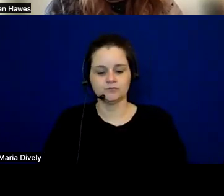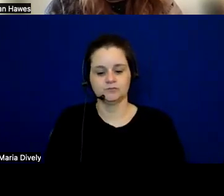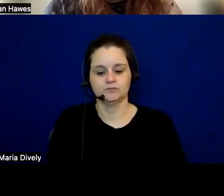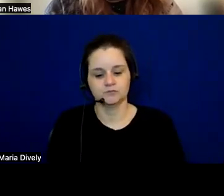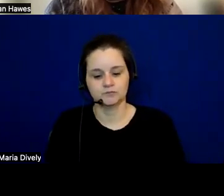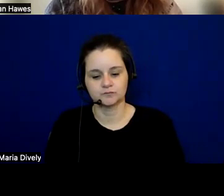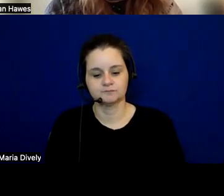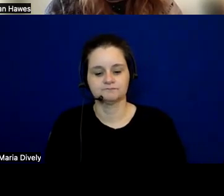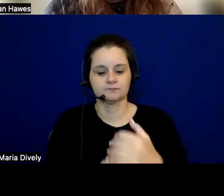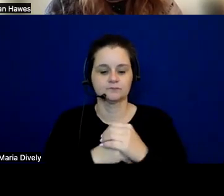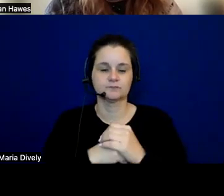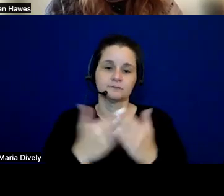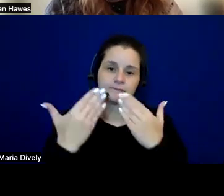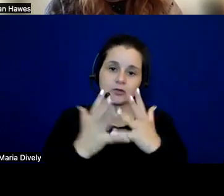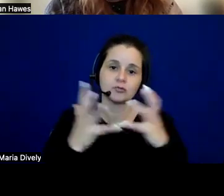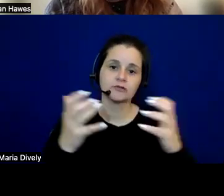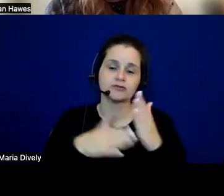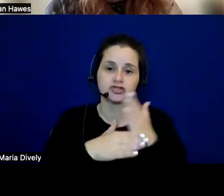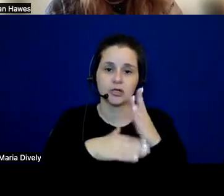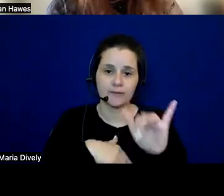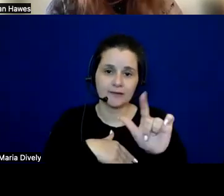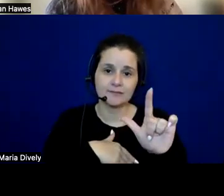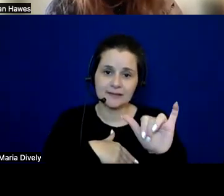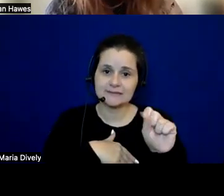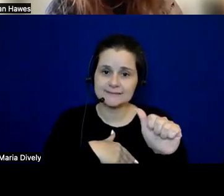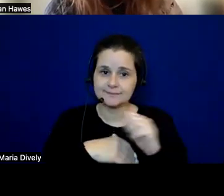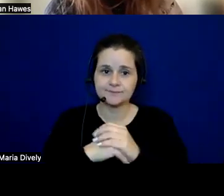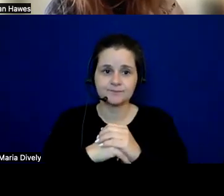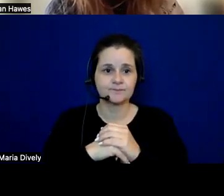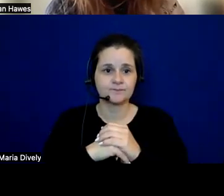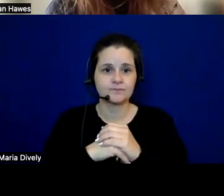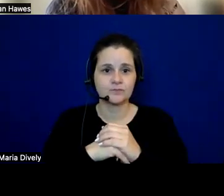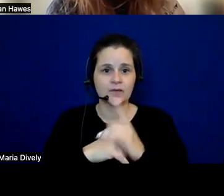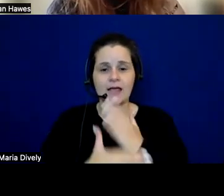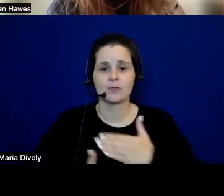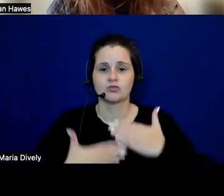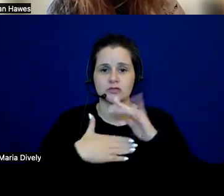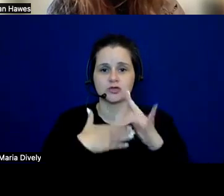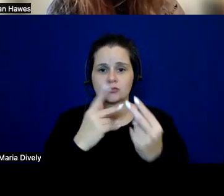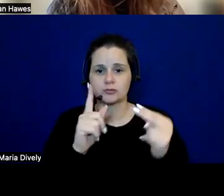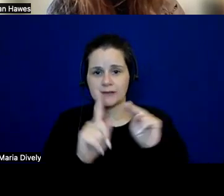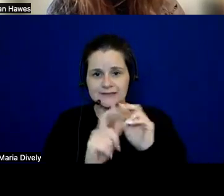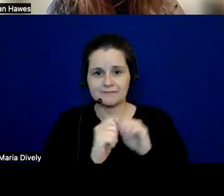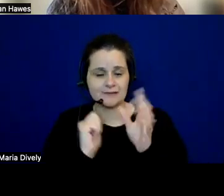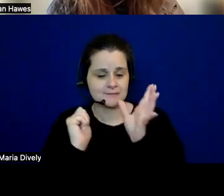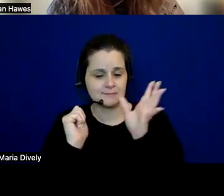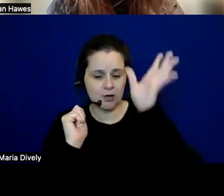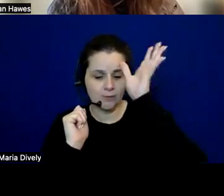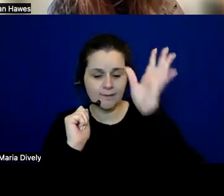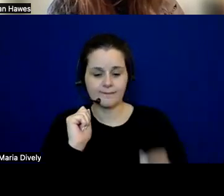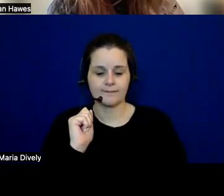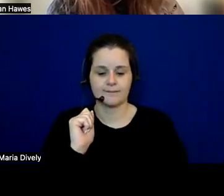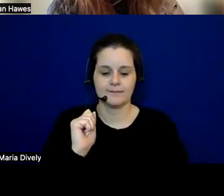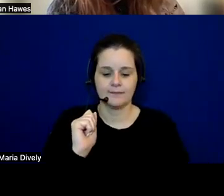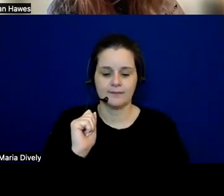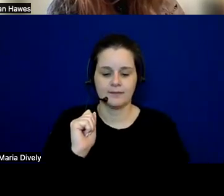Thank you so much for sharing that, Lisa. Um, I appreciate your perspective of, as a parent and,